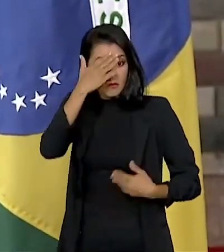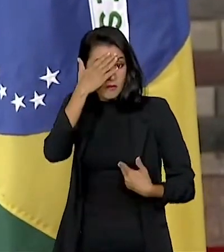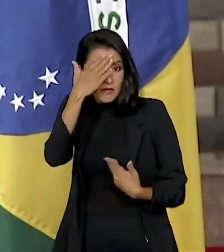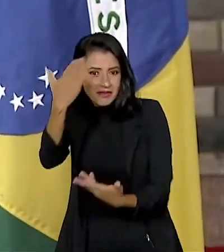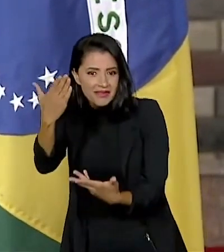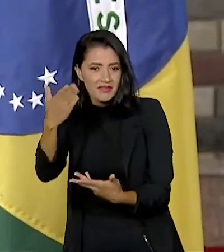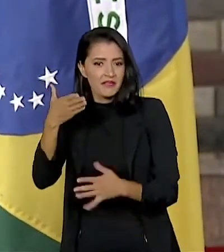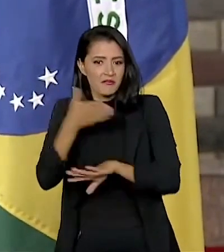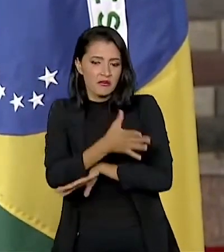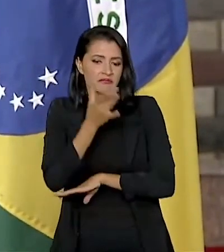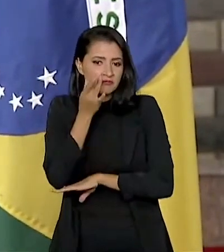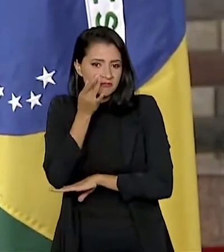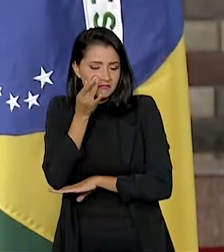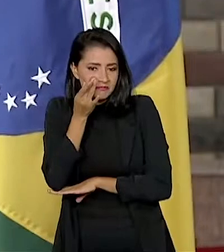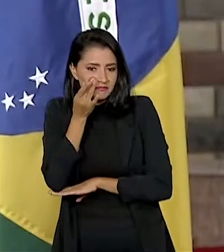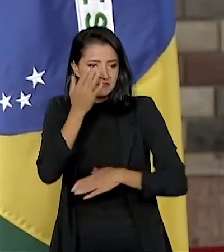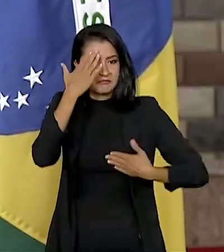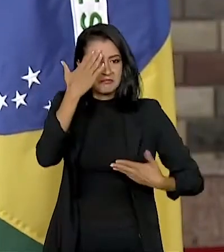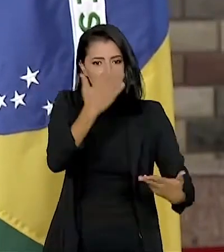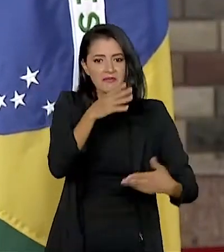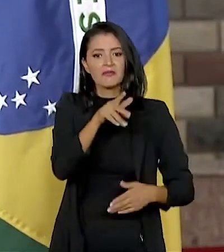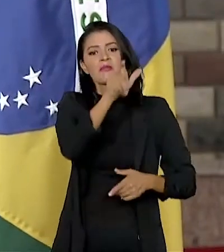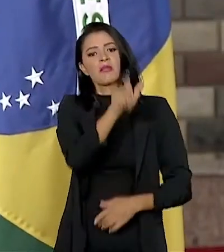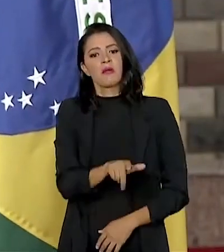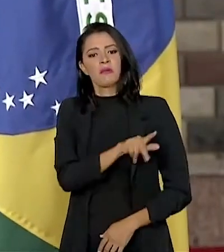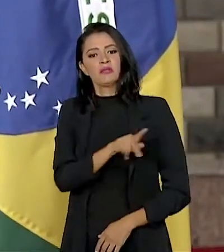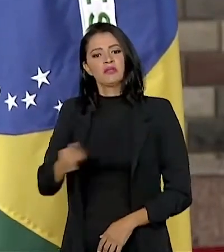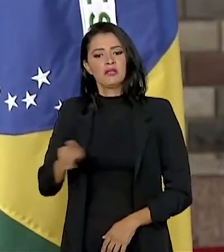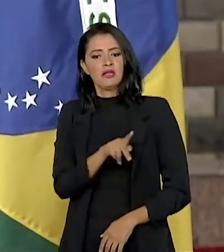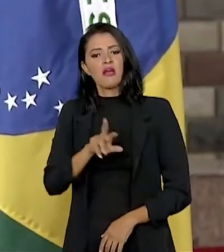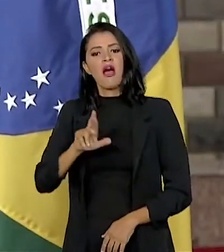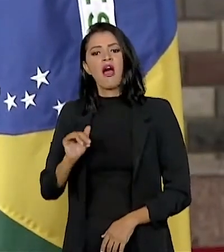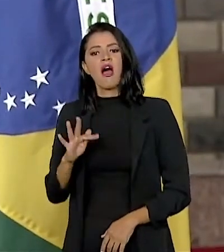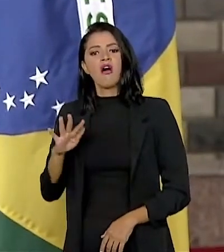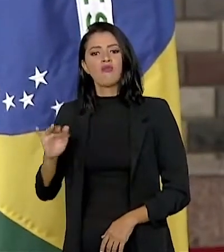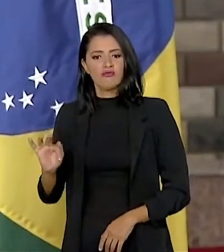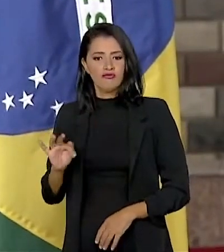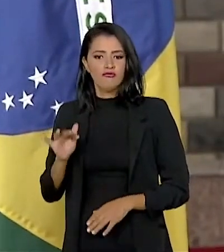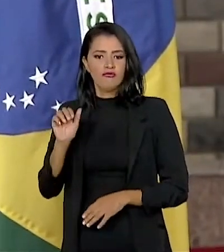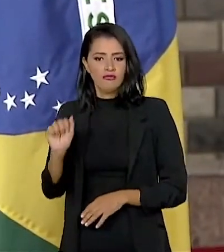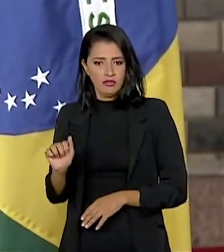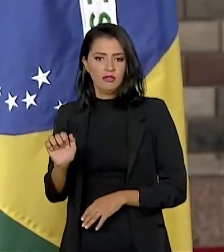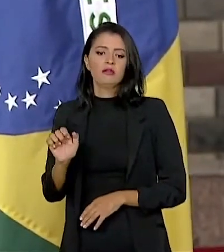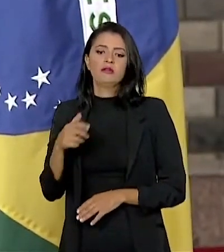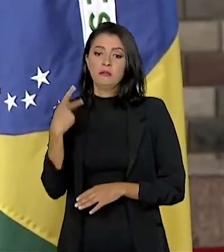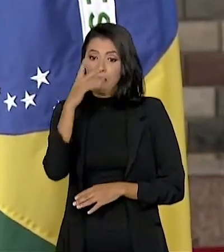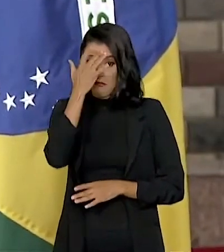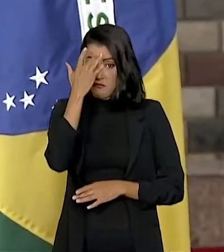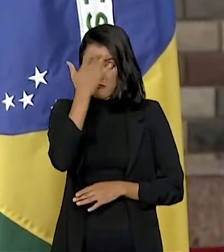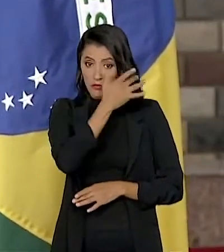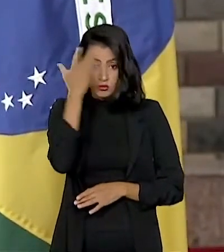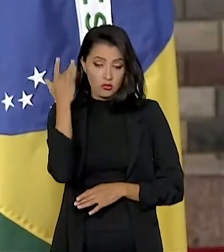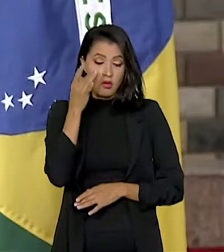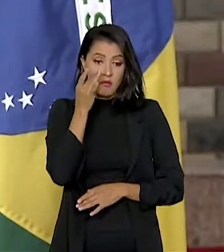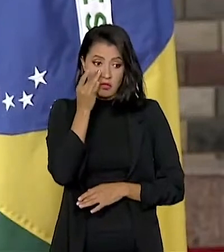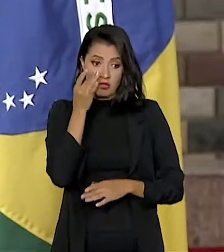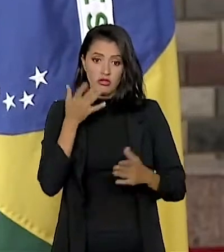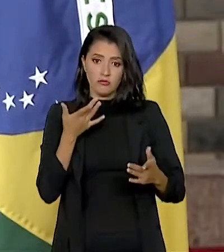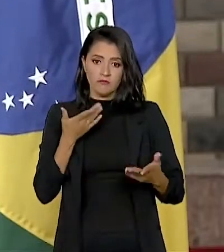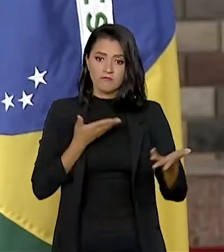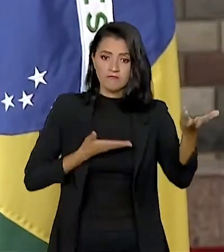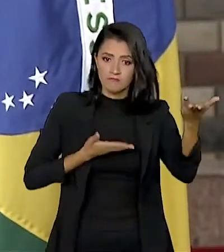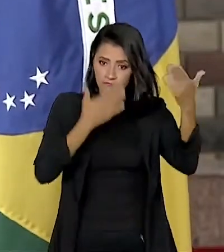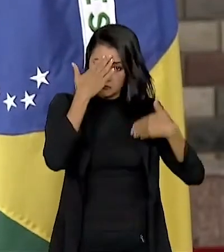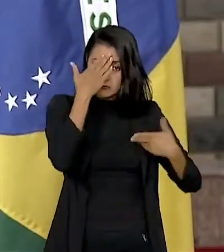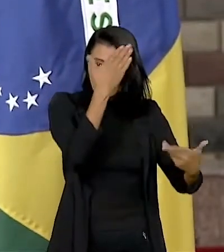agradecer pessoalmente o presidente Ralph. Vou agradecer pessoalmente and I will thank Ralph personally Prime Minister Ralph